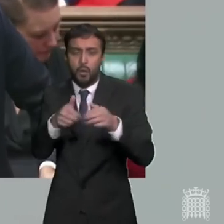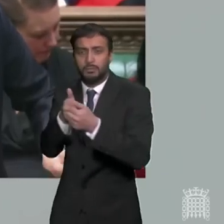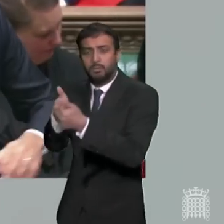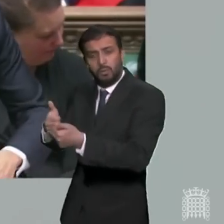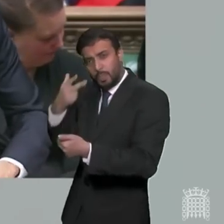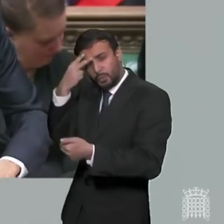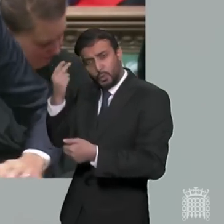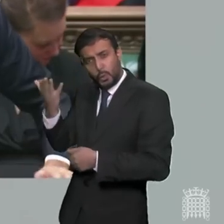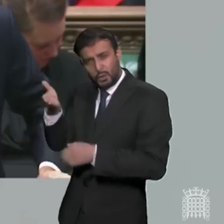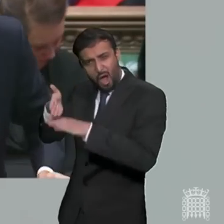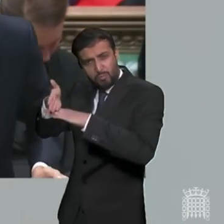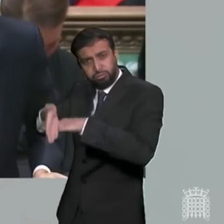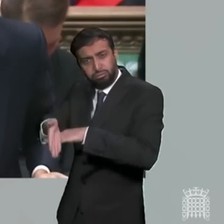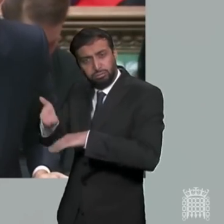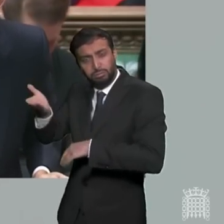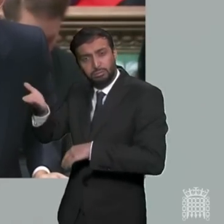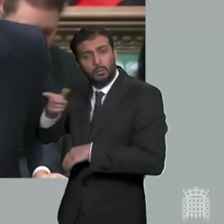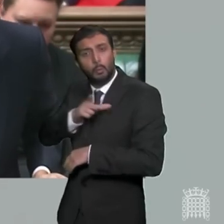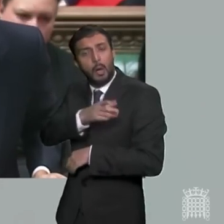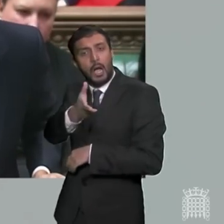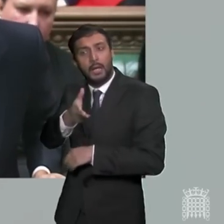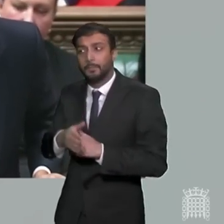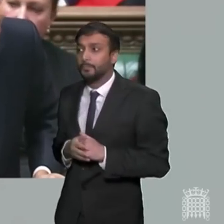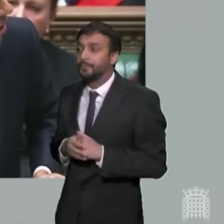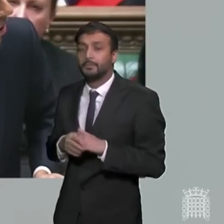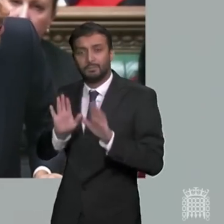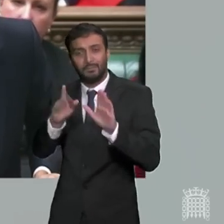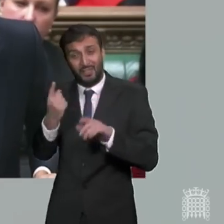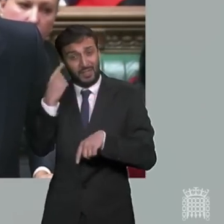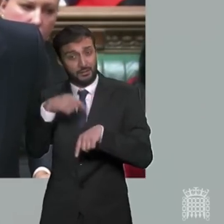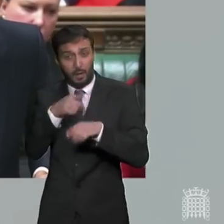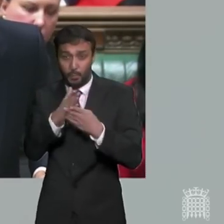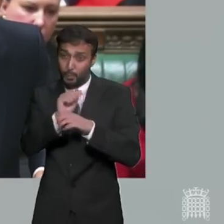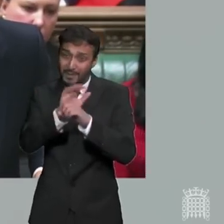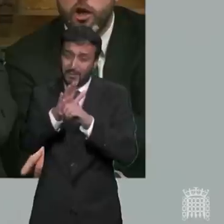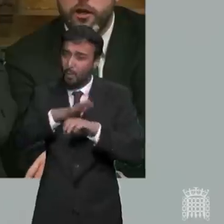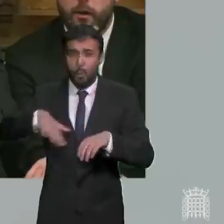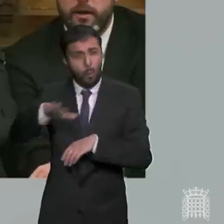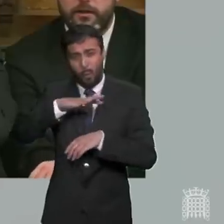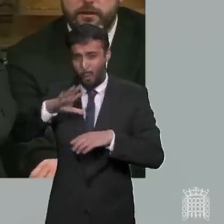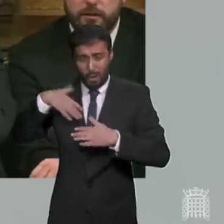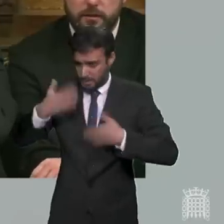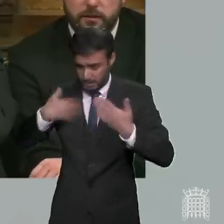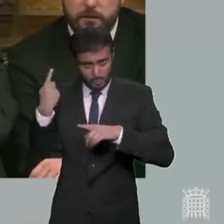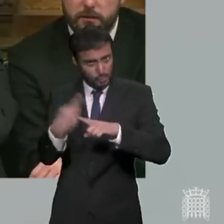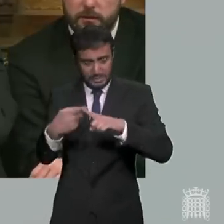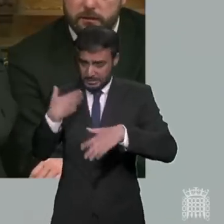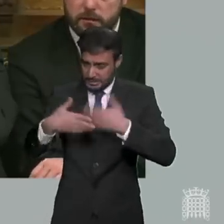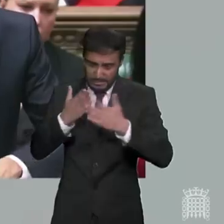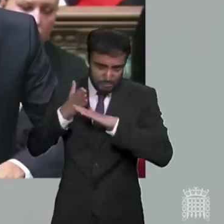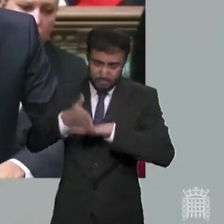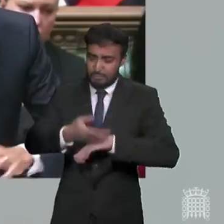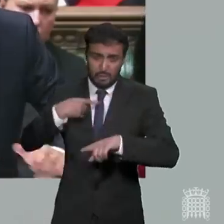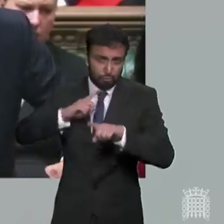Mr. Speaker, what everyone was doing at the time was working as hard and as quickly as they could to get the PPE